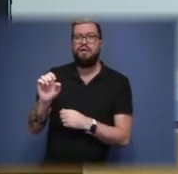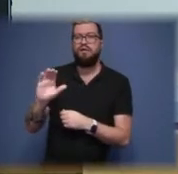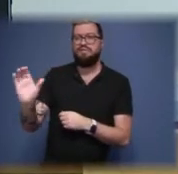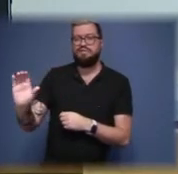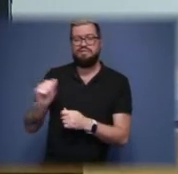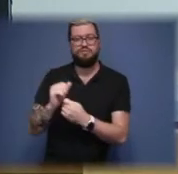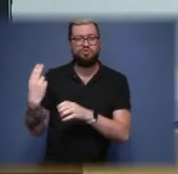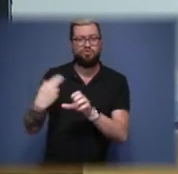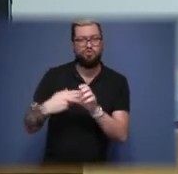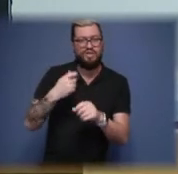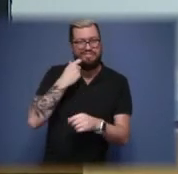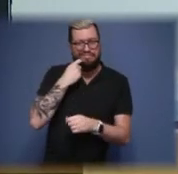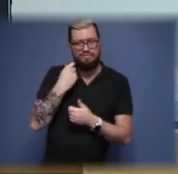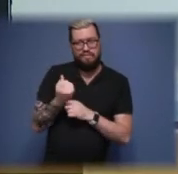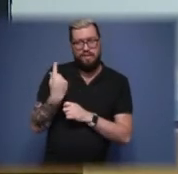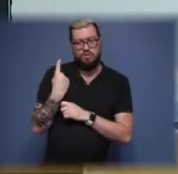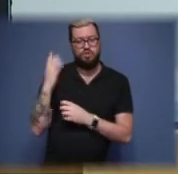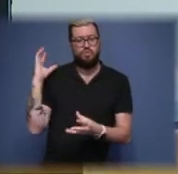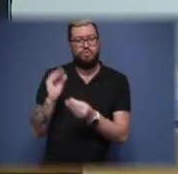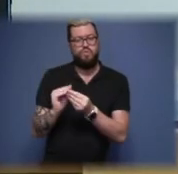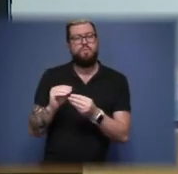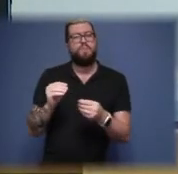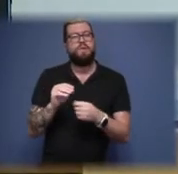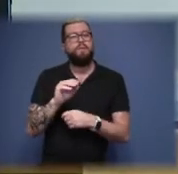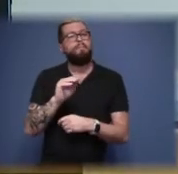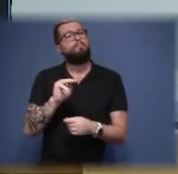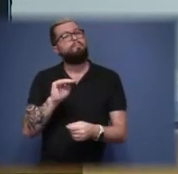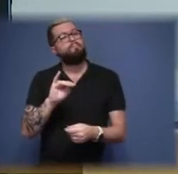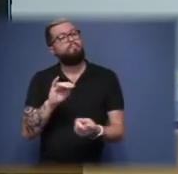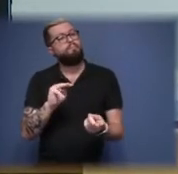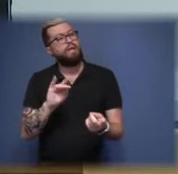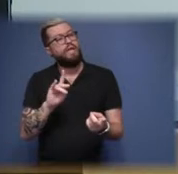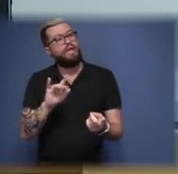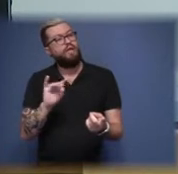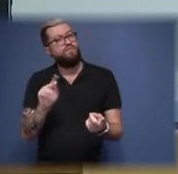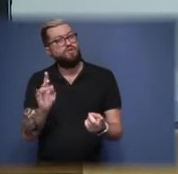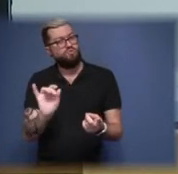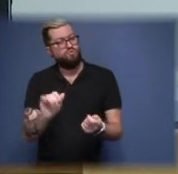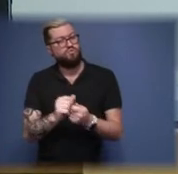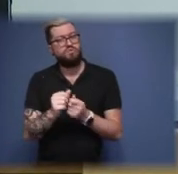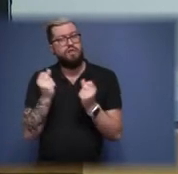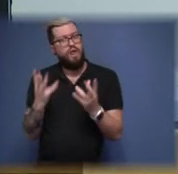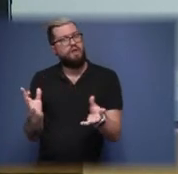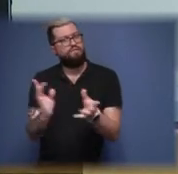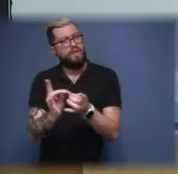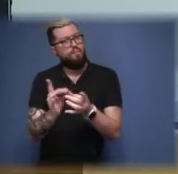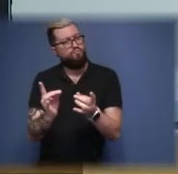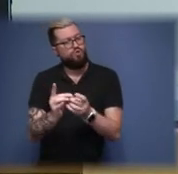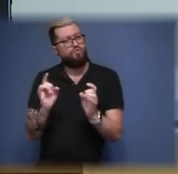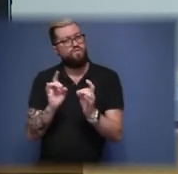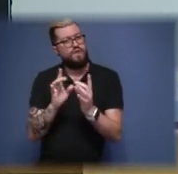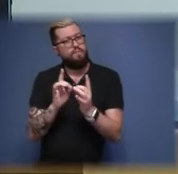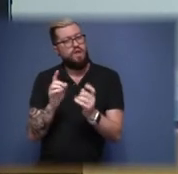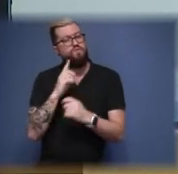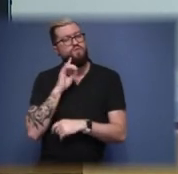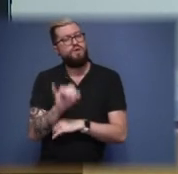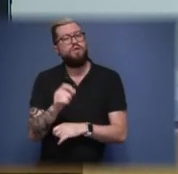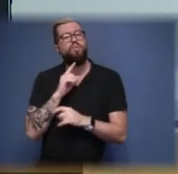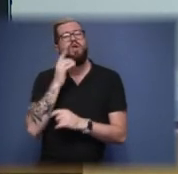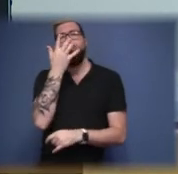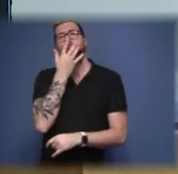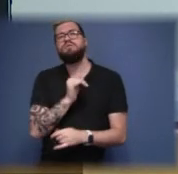so. But, Ms. McKevitt also having some input, a lot of input, I should say, in what this would look